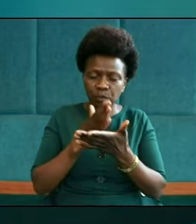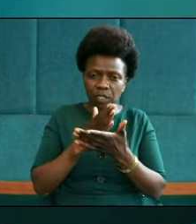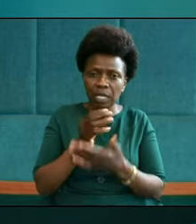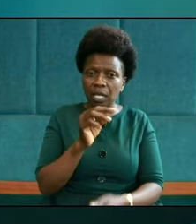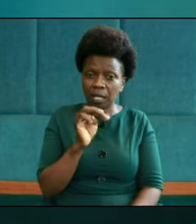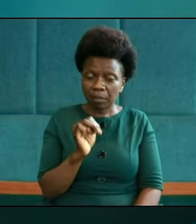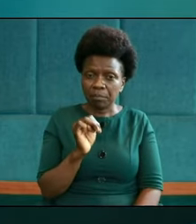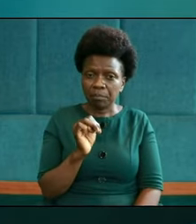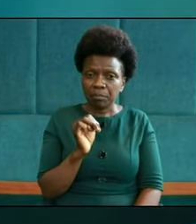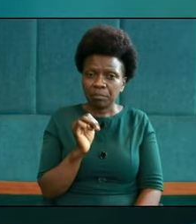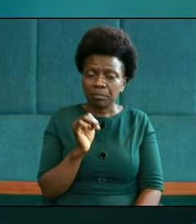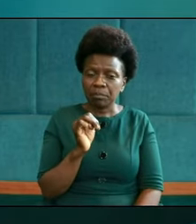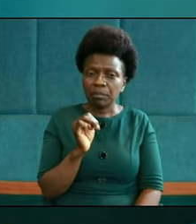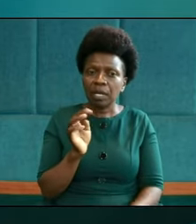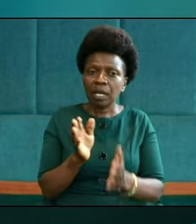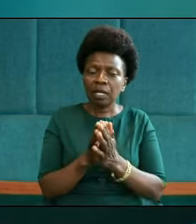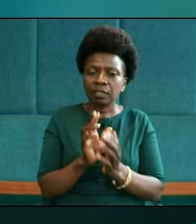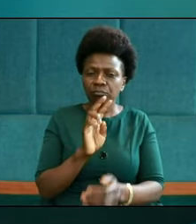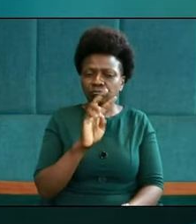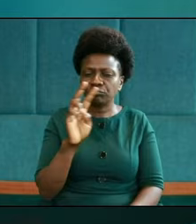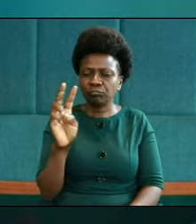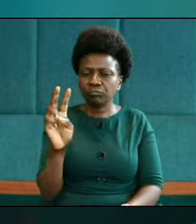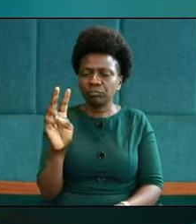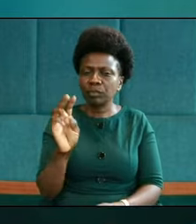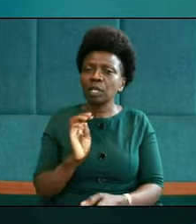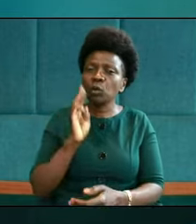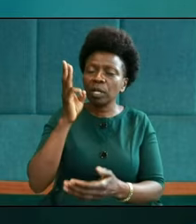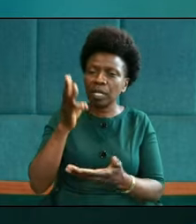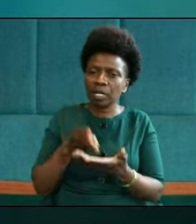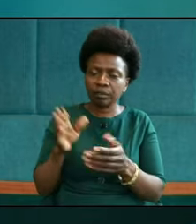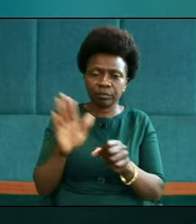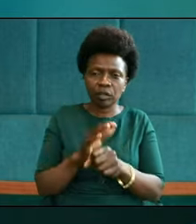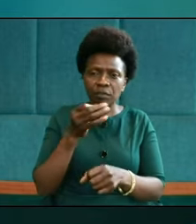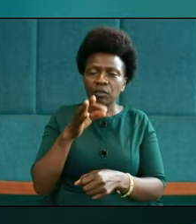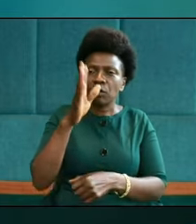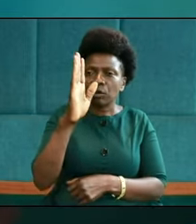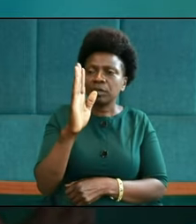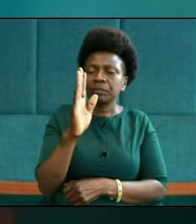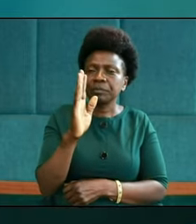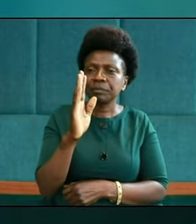him, and he sees the holiness of God, and he proclaims,